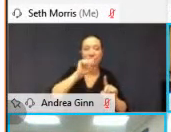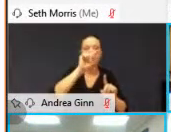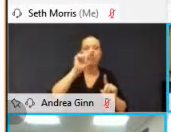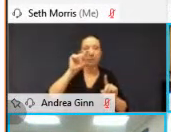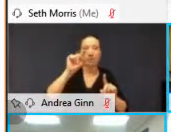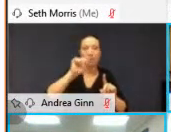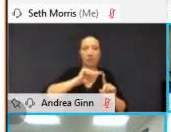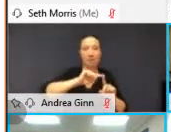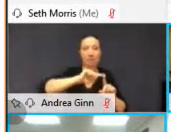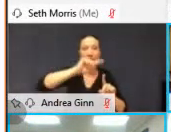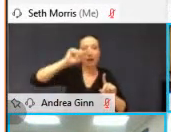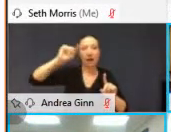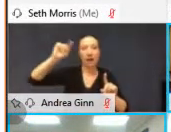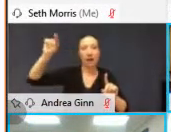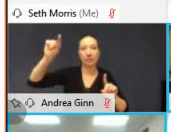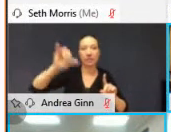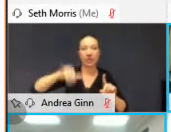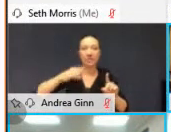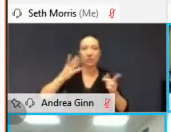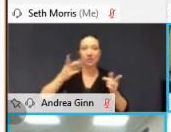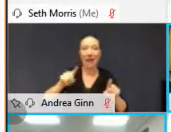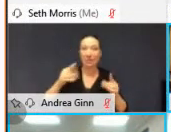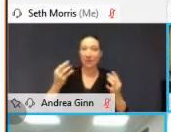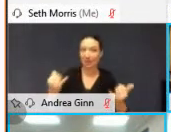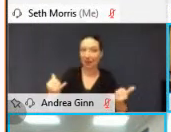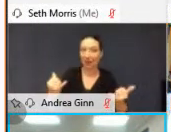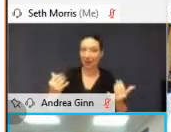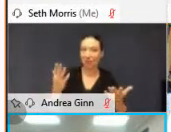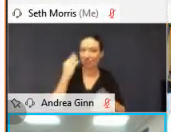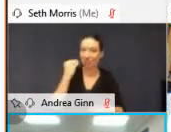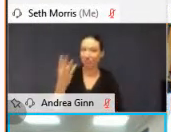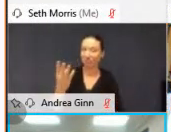you. Great. Thank you for calling that out.